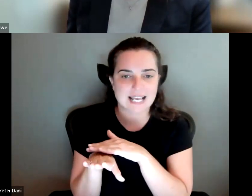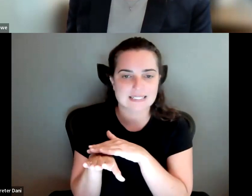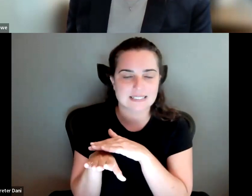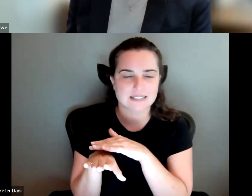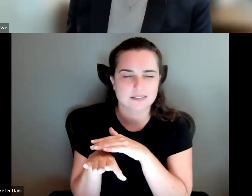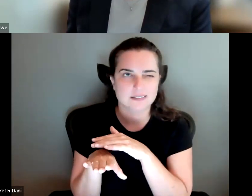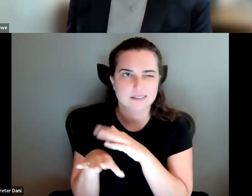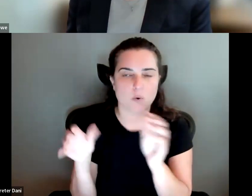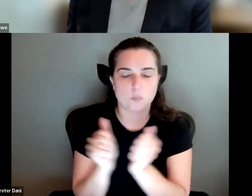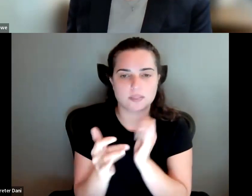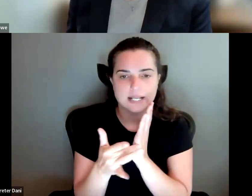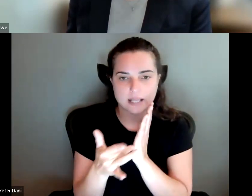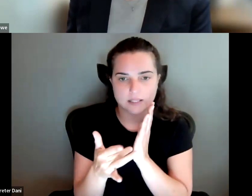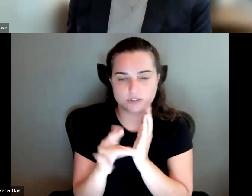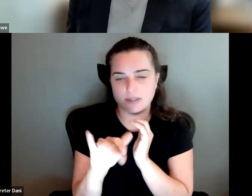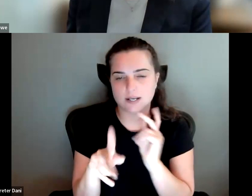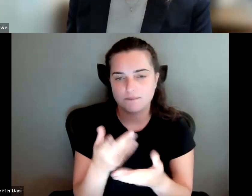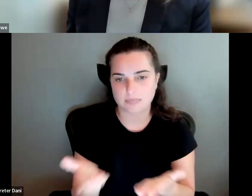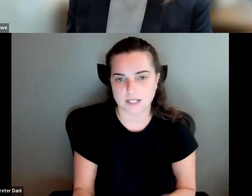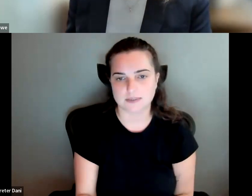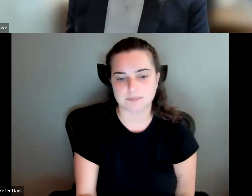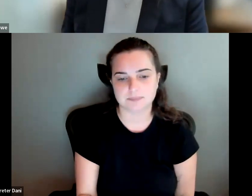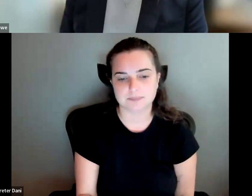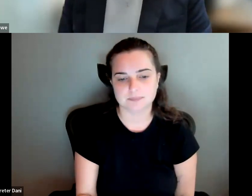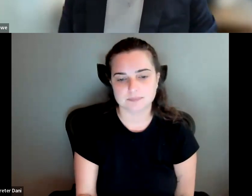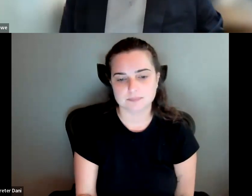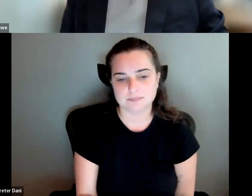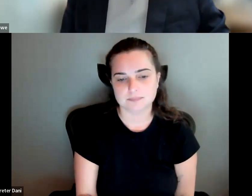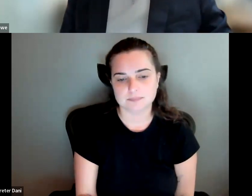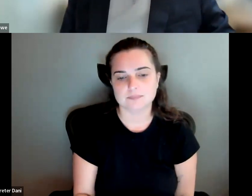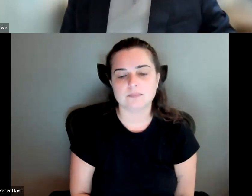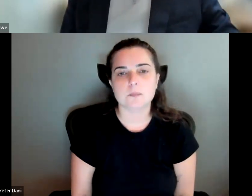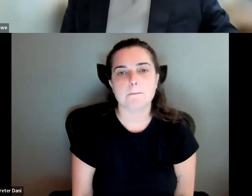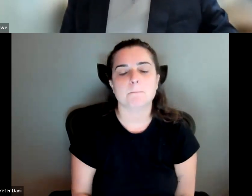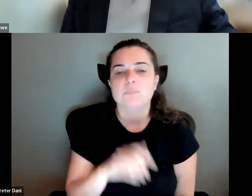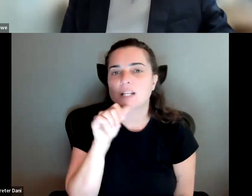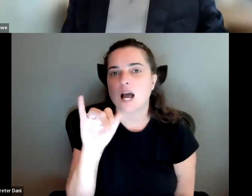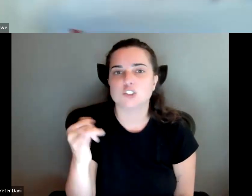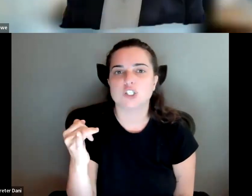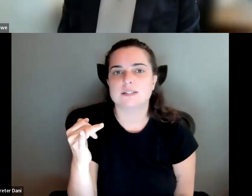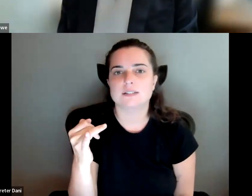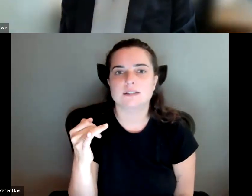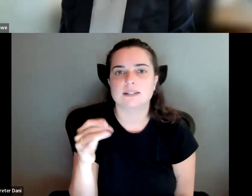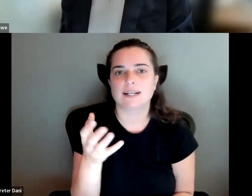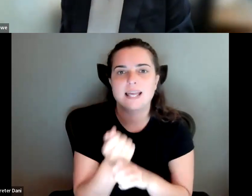with technology and that sort of thing. And not just the fact of getting a wire to my house, but what